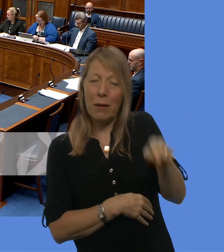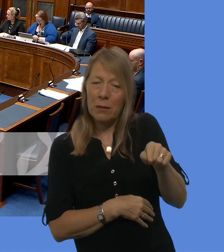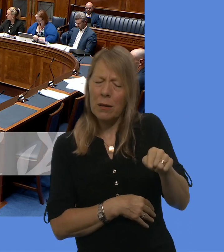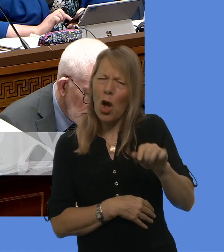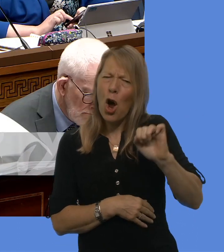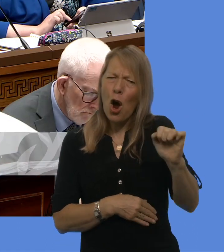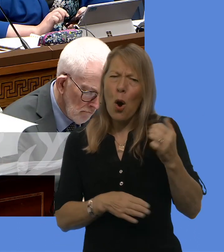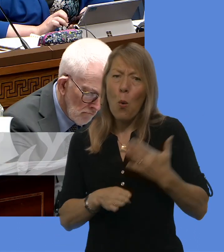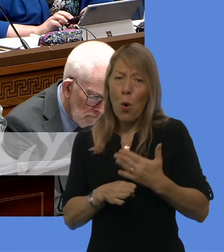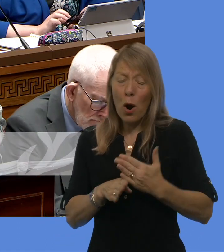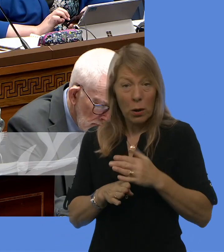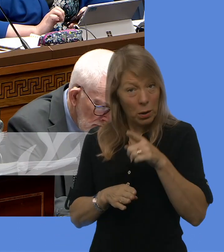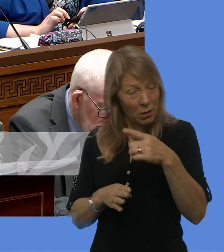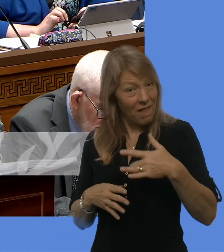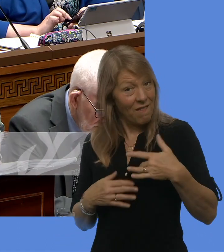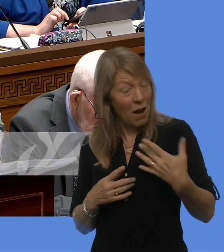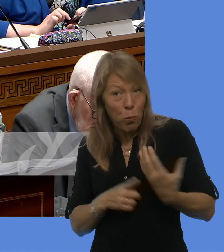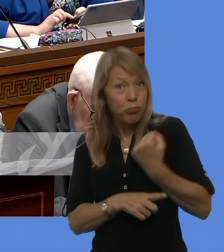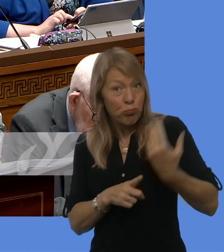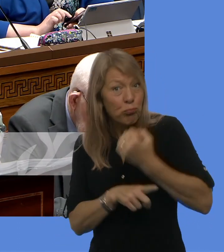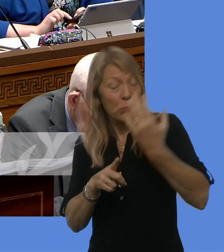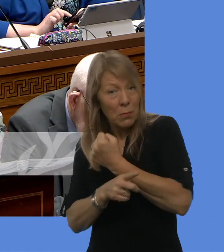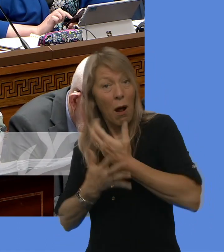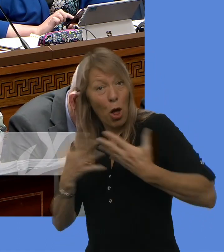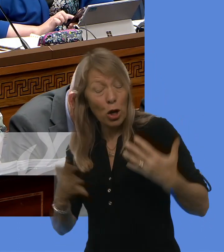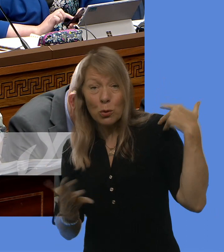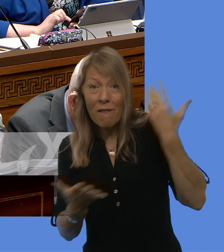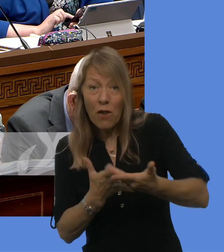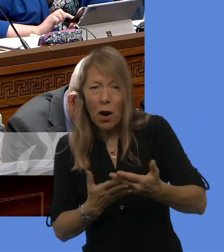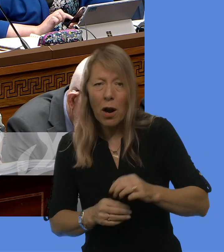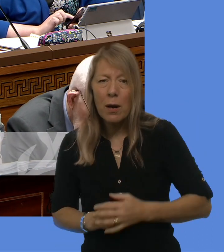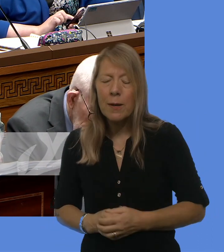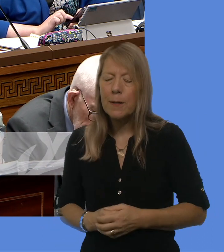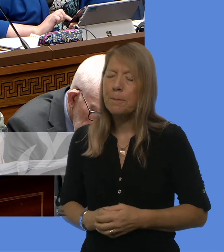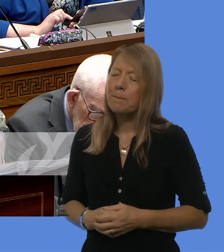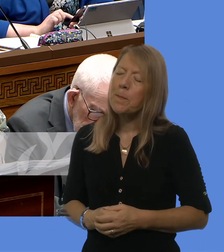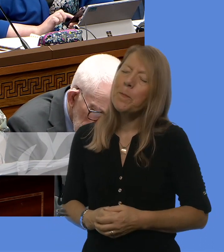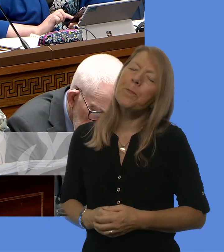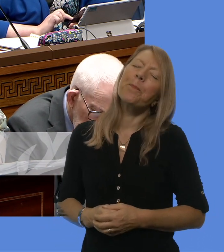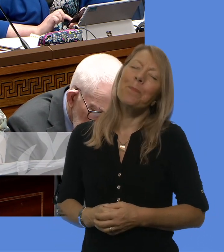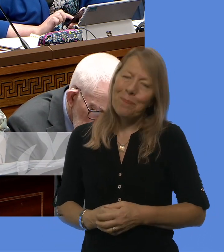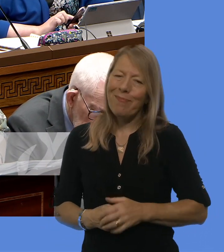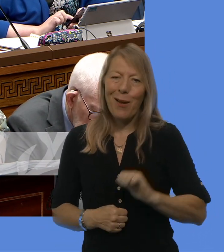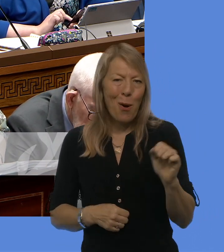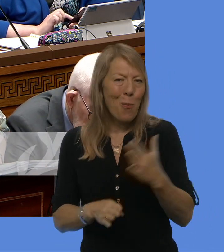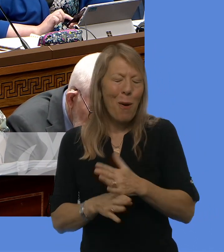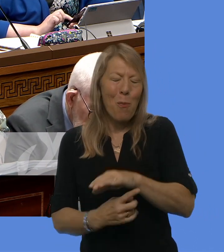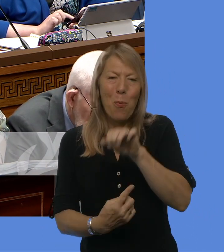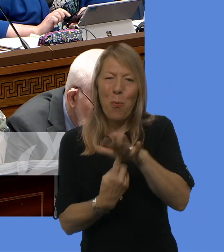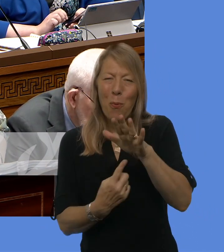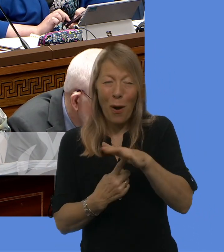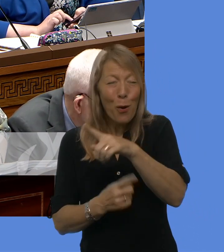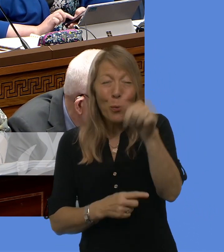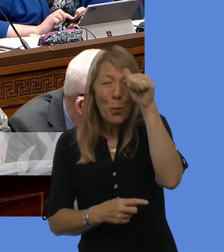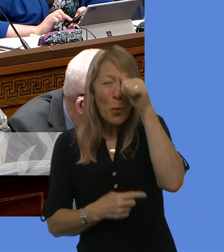the work that the Commissioner-designate has done is hugely important. As members will be aware, at the time when we appointed a